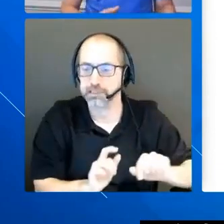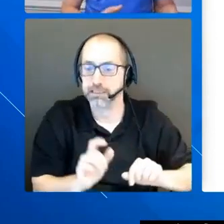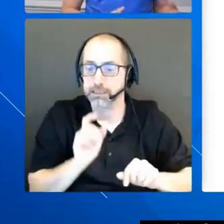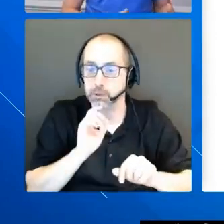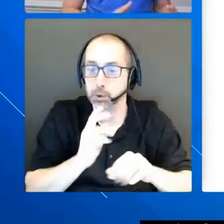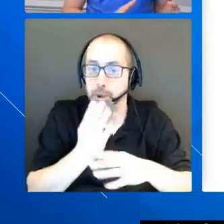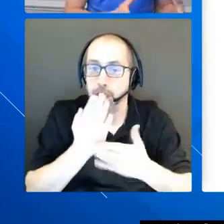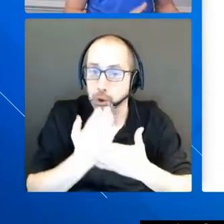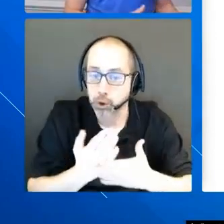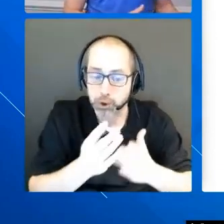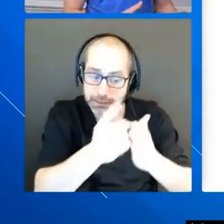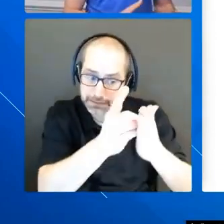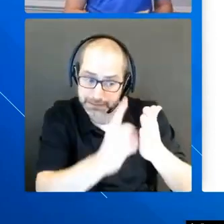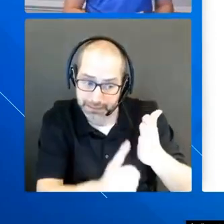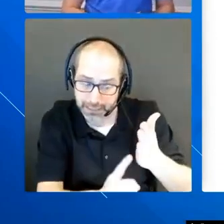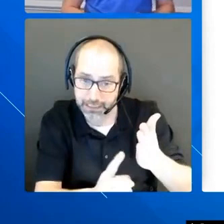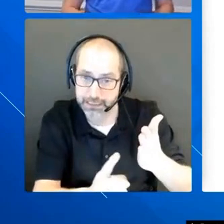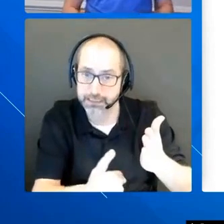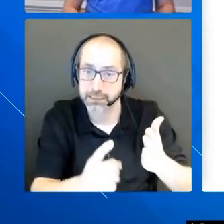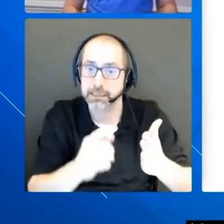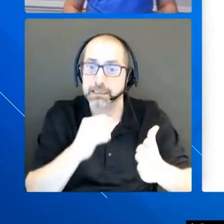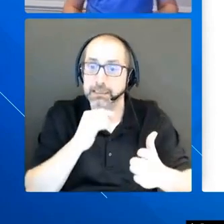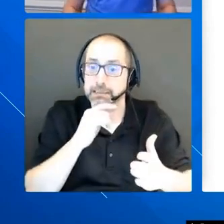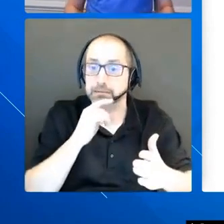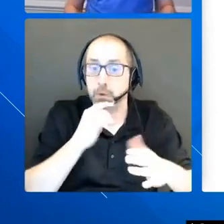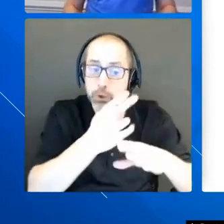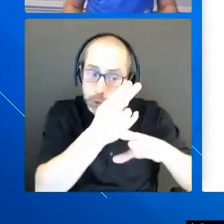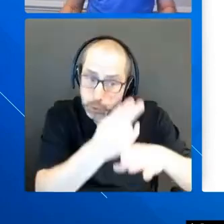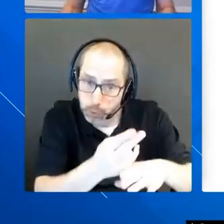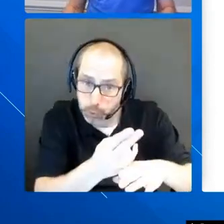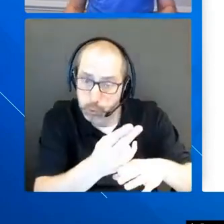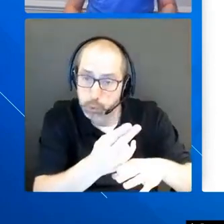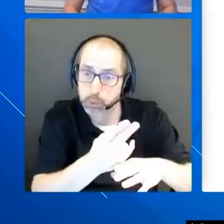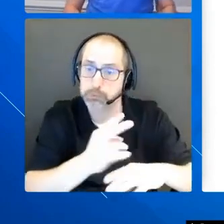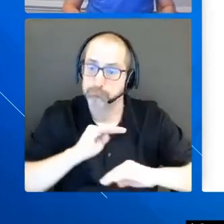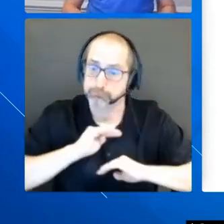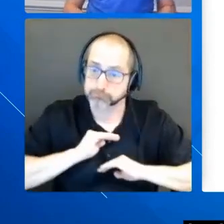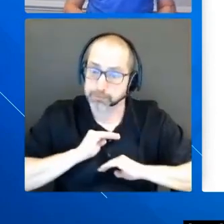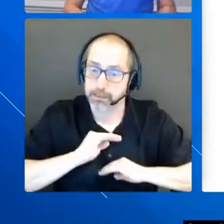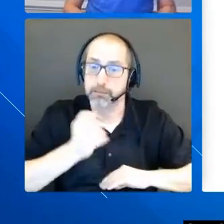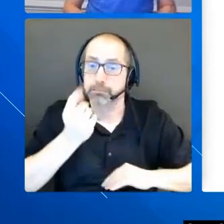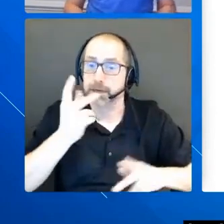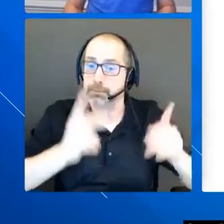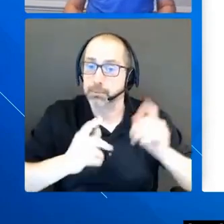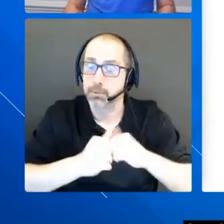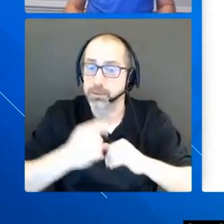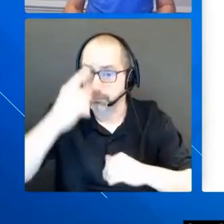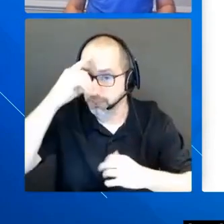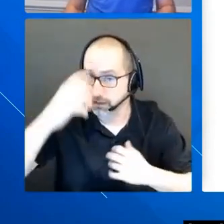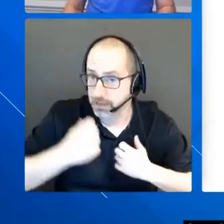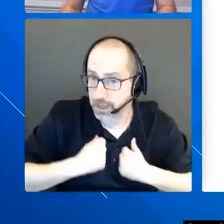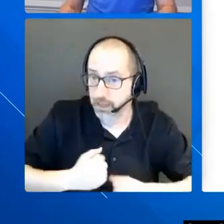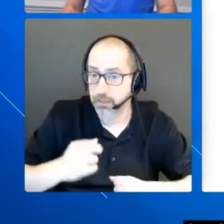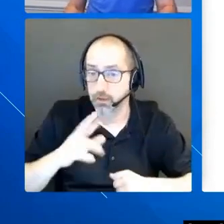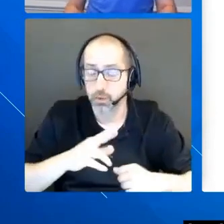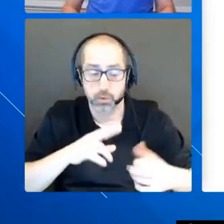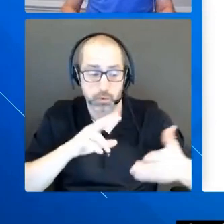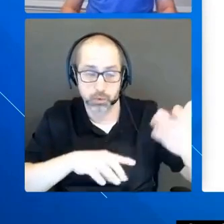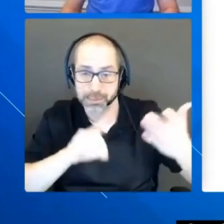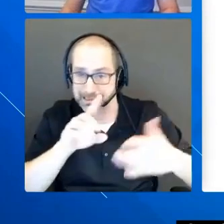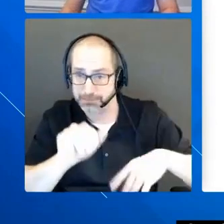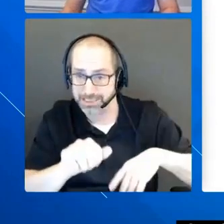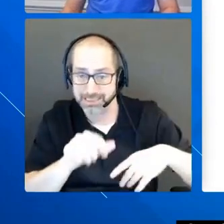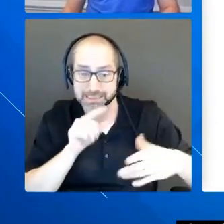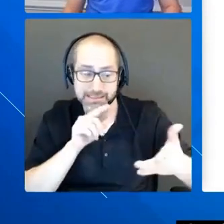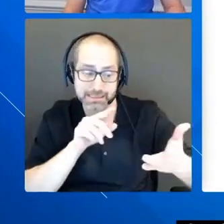not necessarily accessibility, but for users with mental health, intellectual, and learning disabilities, this may be the difference between them